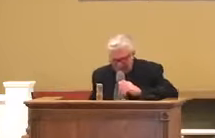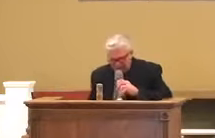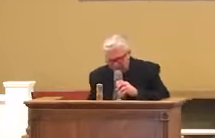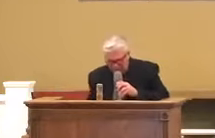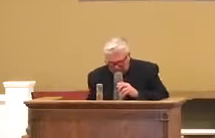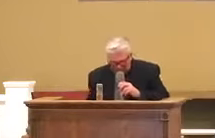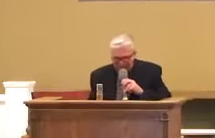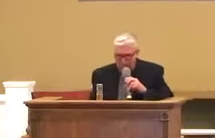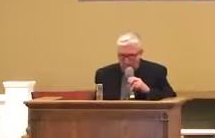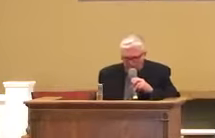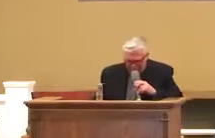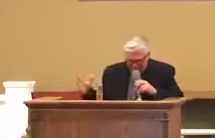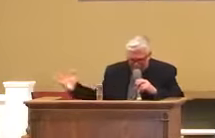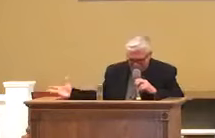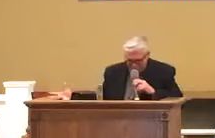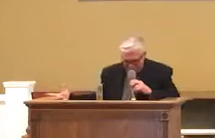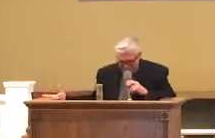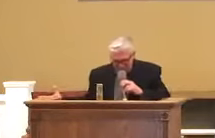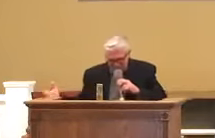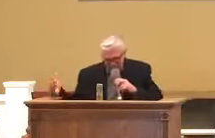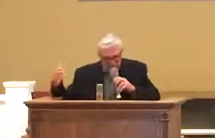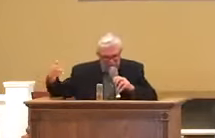publicly proclaim openly.